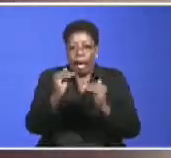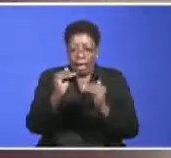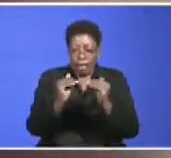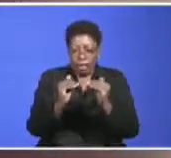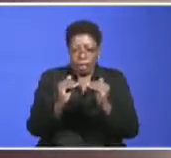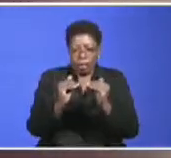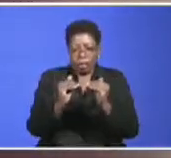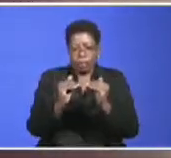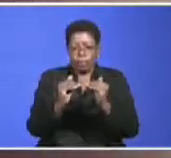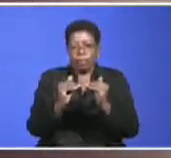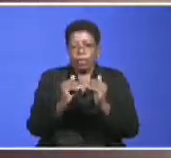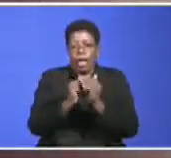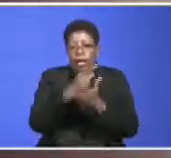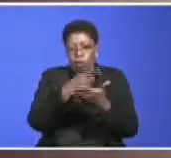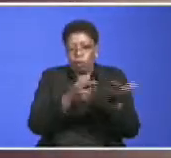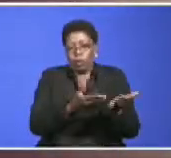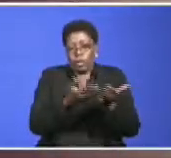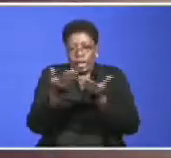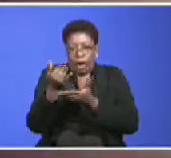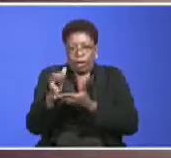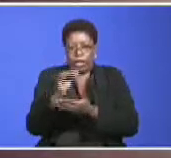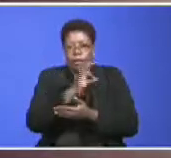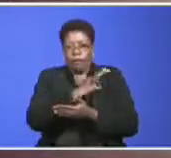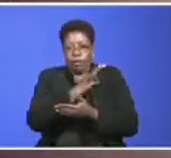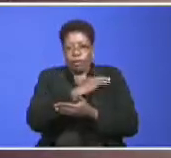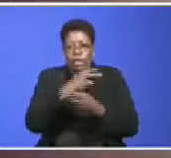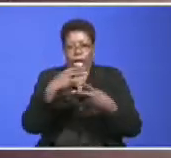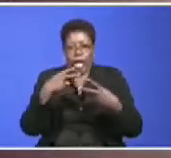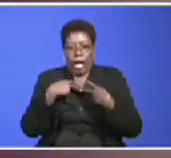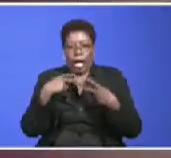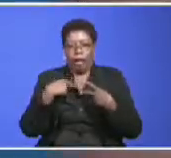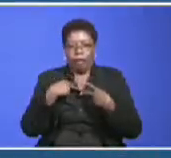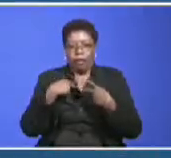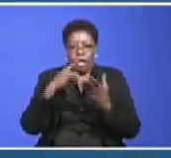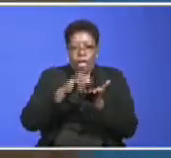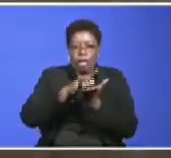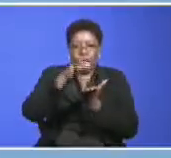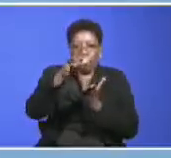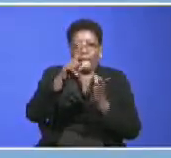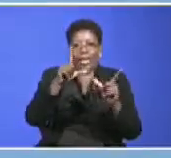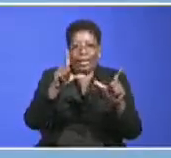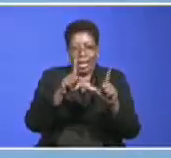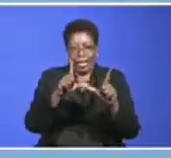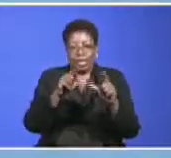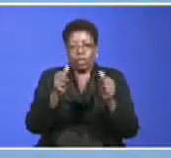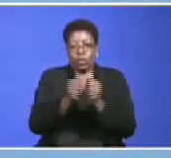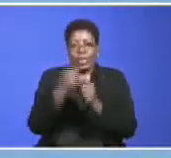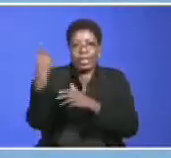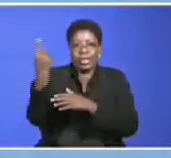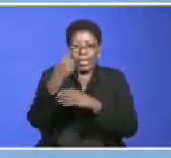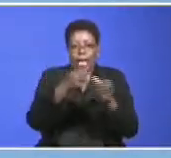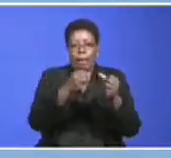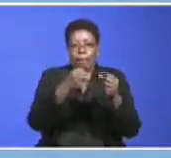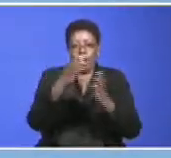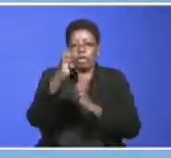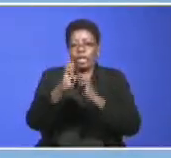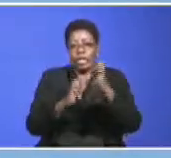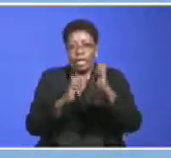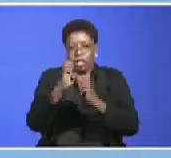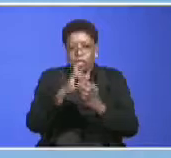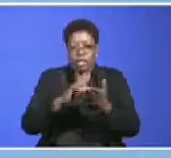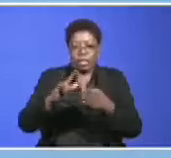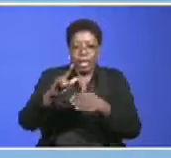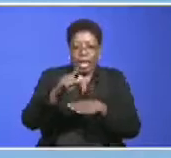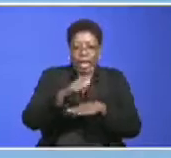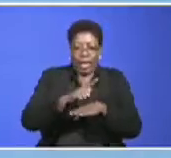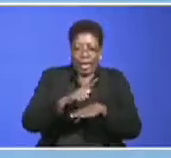its cargo. The 34-year-old Ferguson held a valid airline transport pilot license with single and multi-engine land and instrument